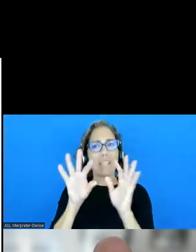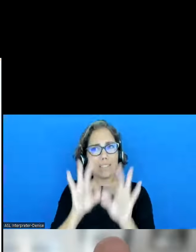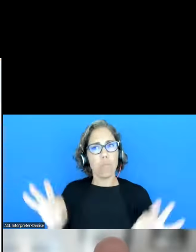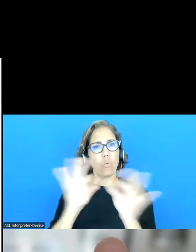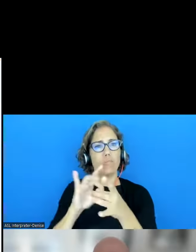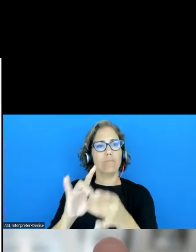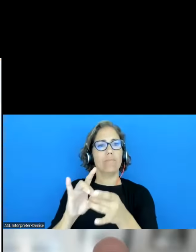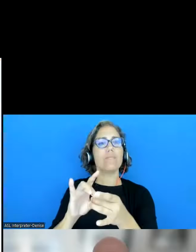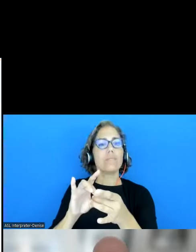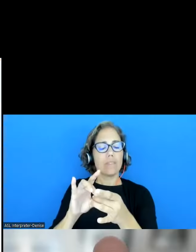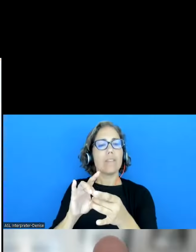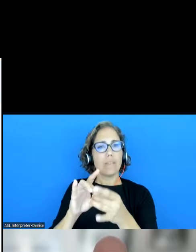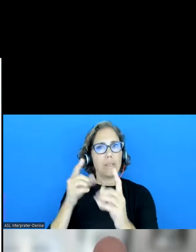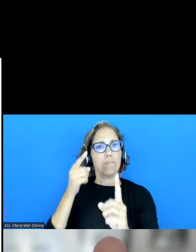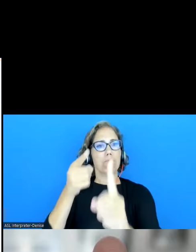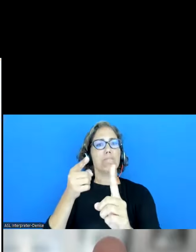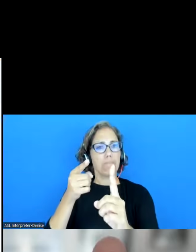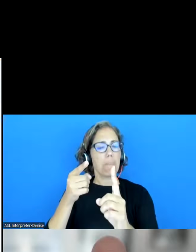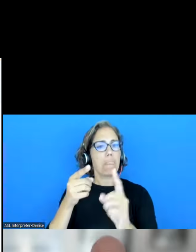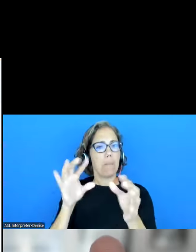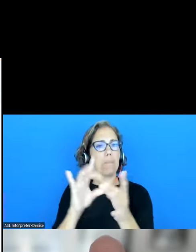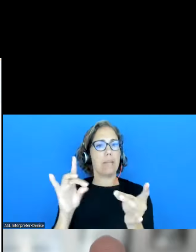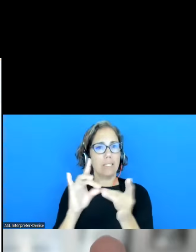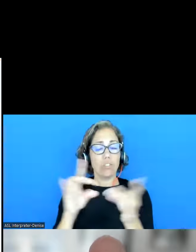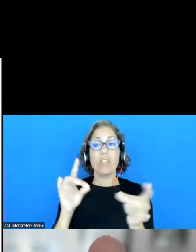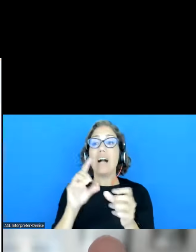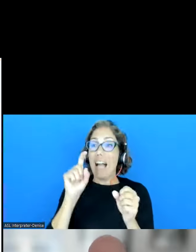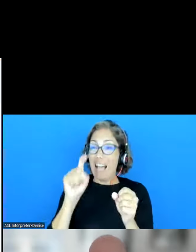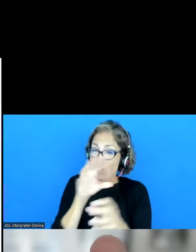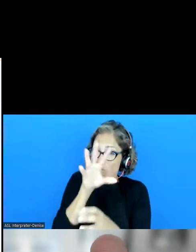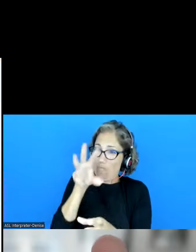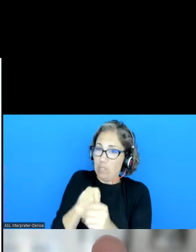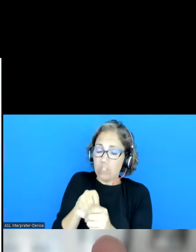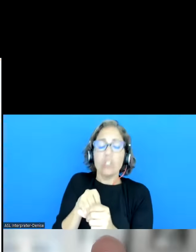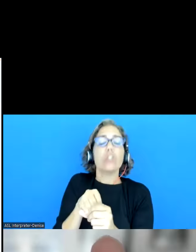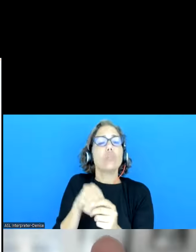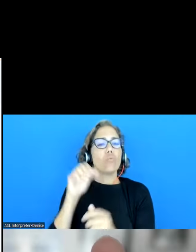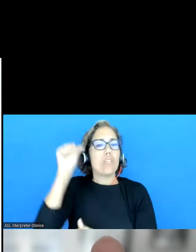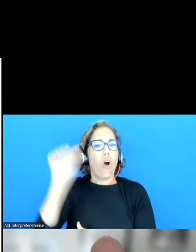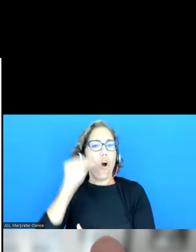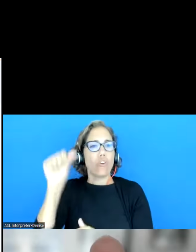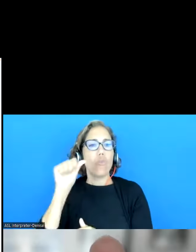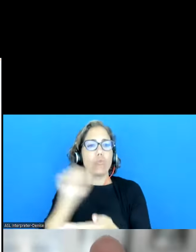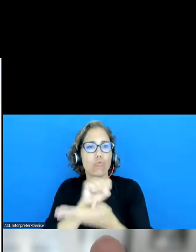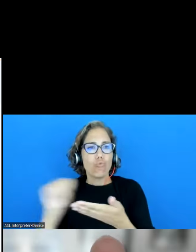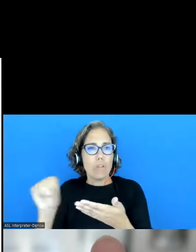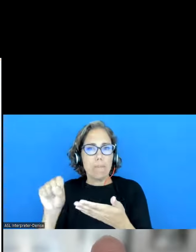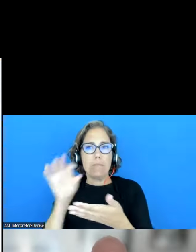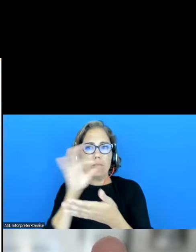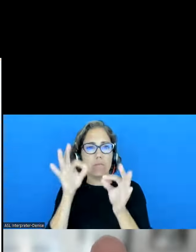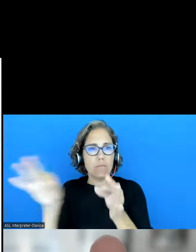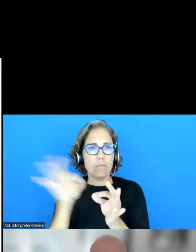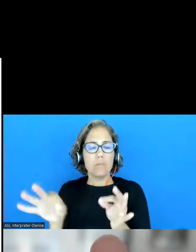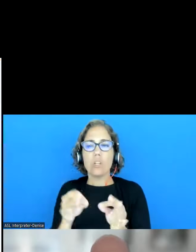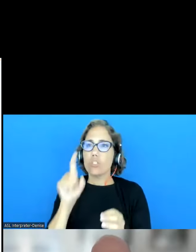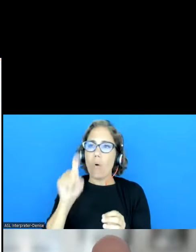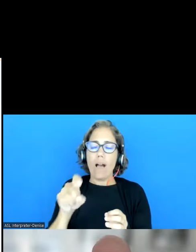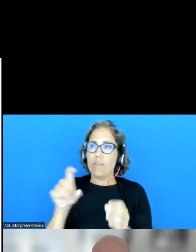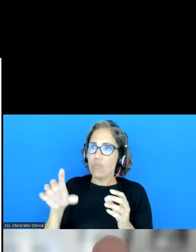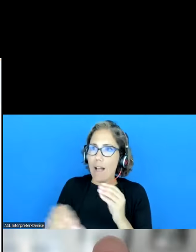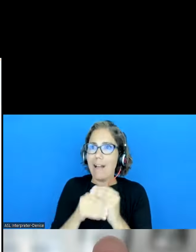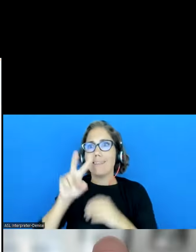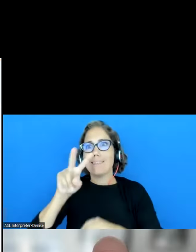It's often easier to make sure that those are integrated into your audio script so that you're not having to figure out how to add a secondary